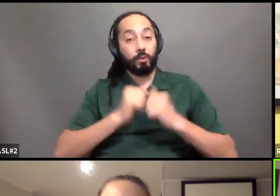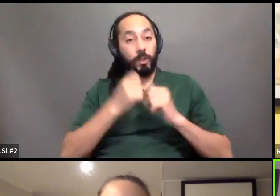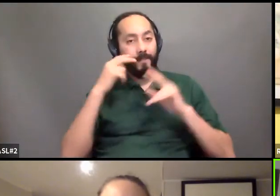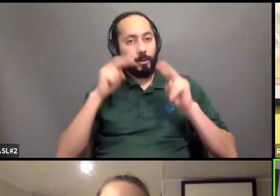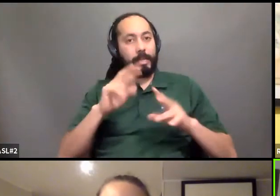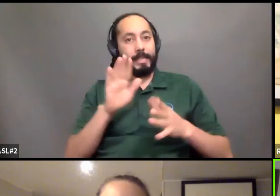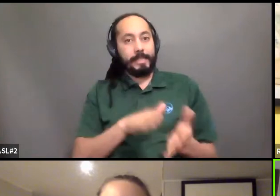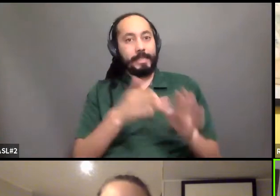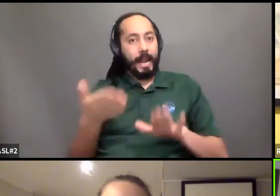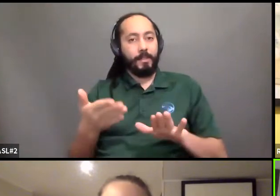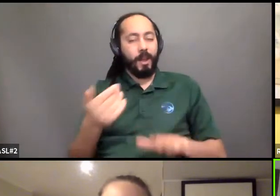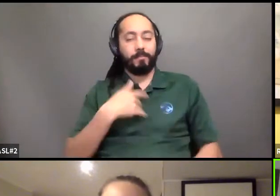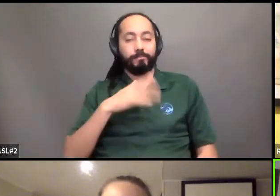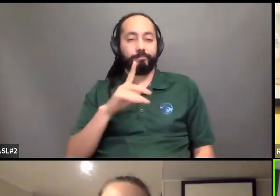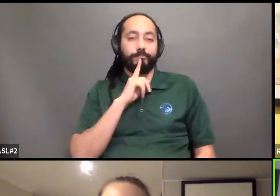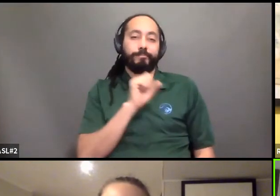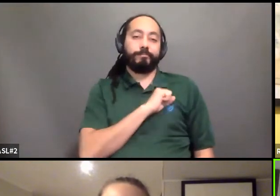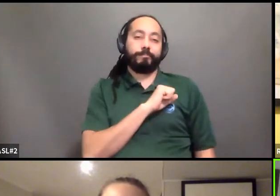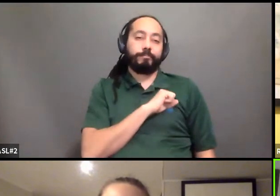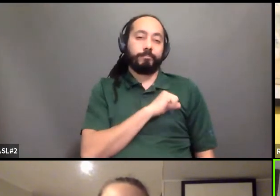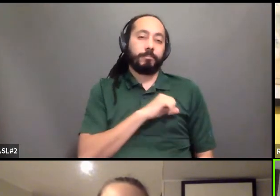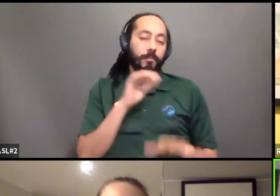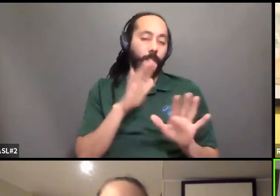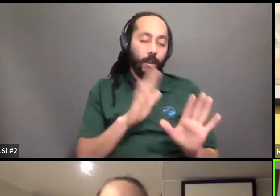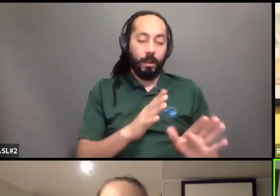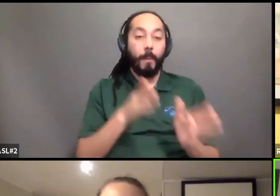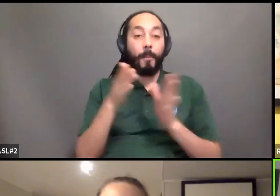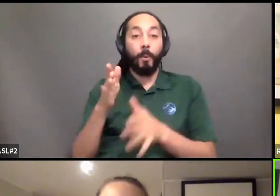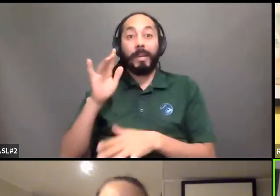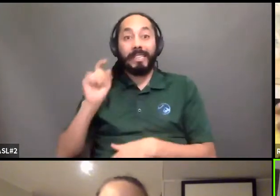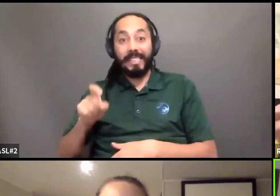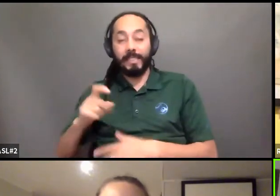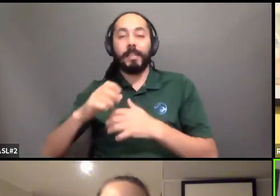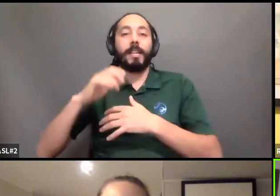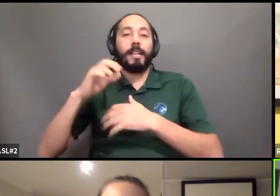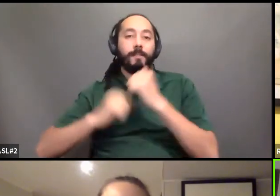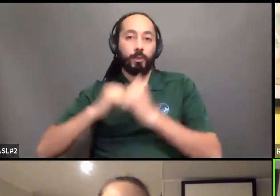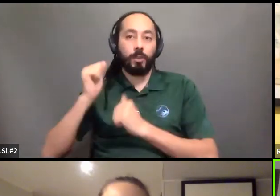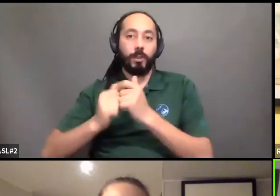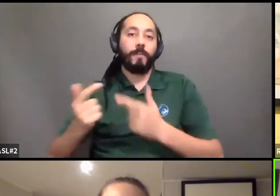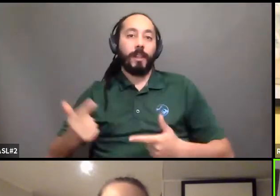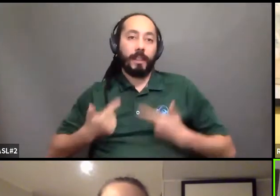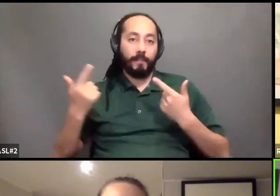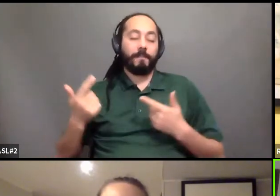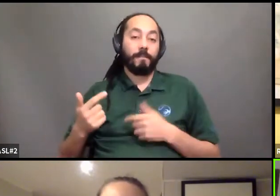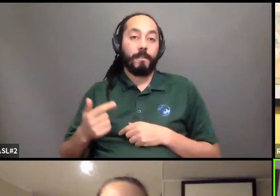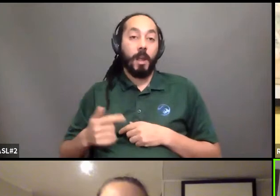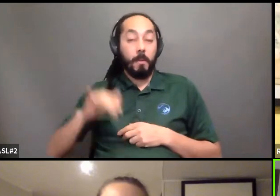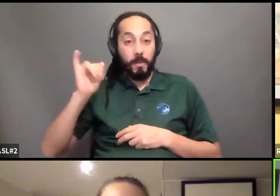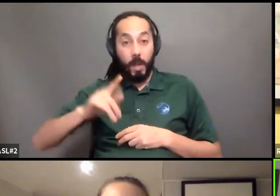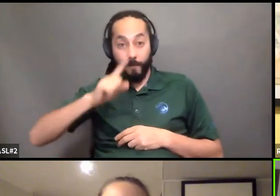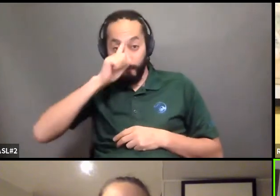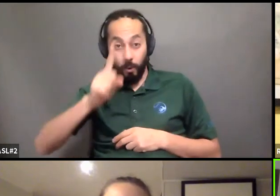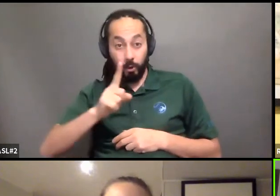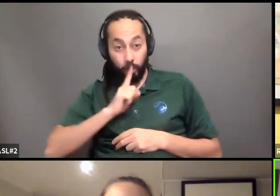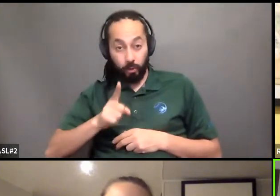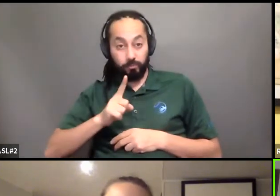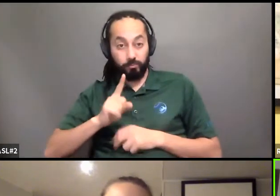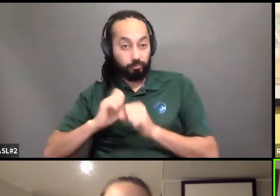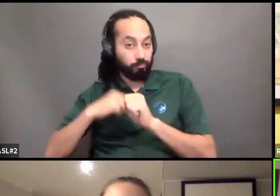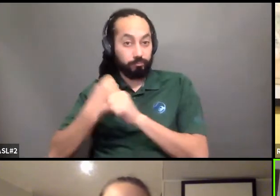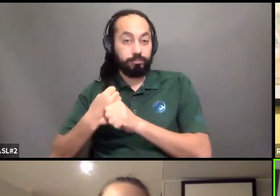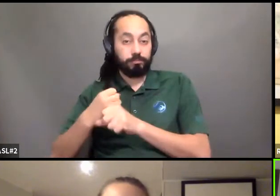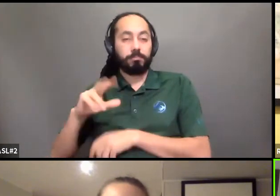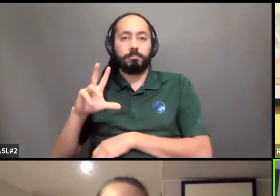real good at that one. And what you need is the infrastructure of life, you know, and that may not all be concrete. You know, a lot of that infrastructure may